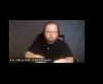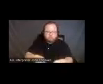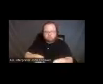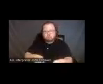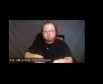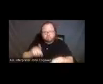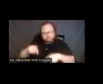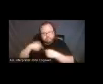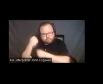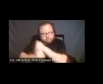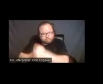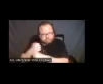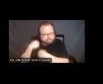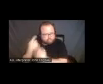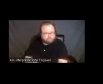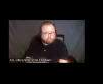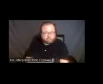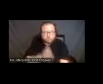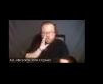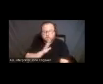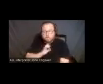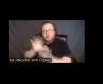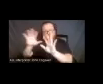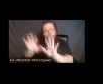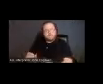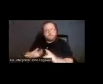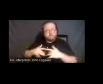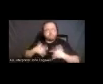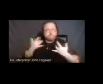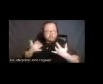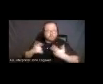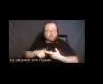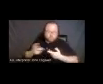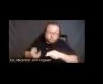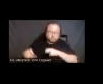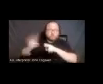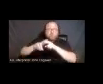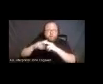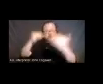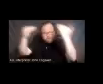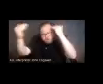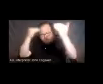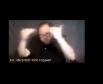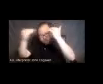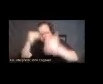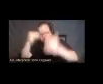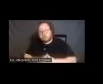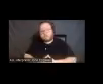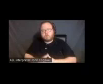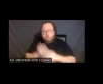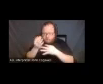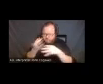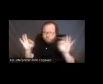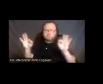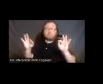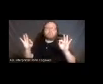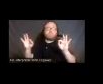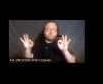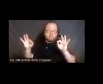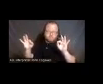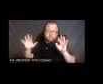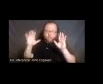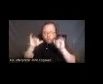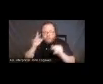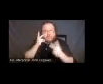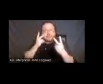throughout the years. So it's going to be a great event to raise awareness. It is free, so hopefully we'll see you